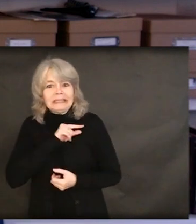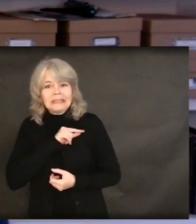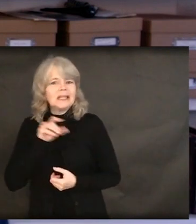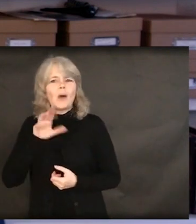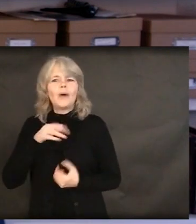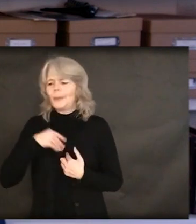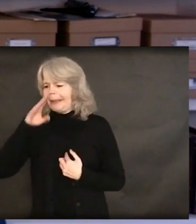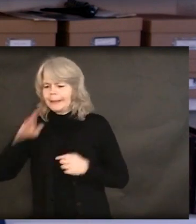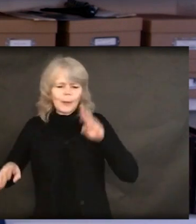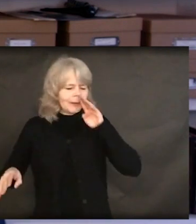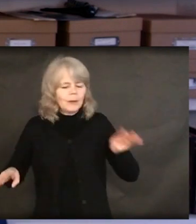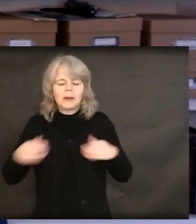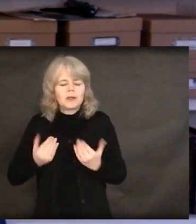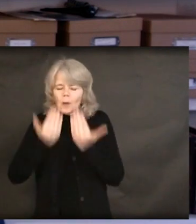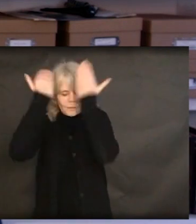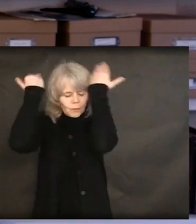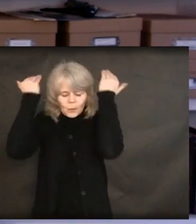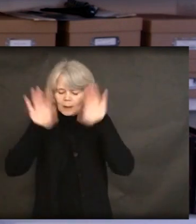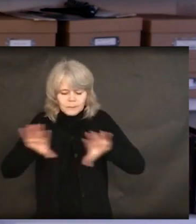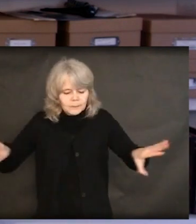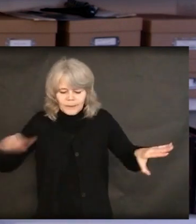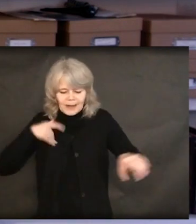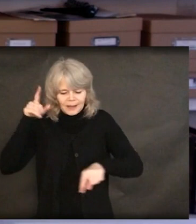is simply nothing more we can do?